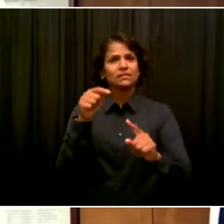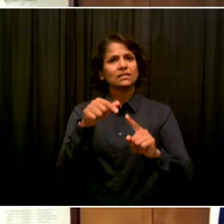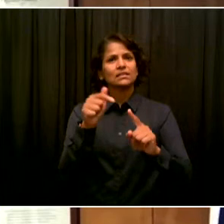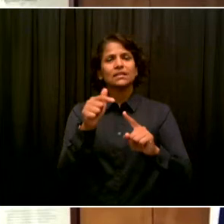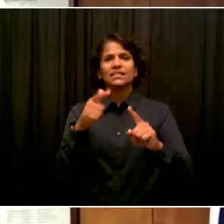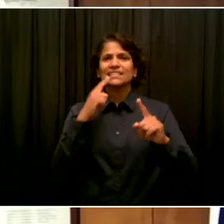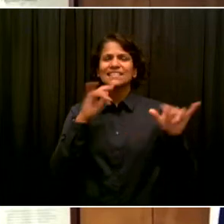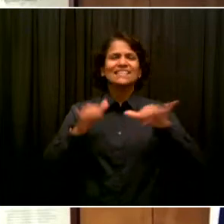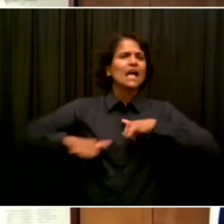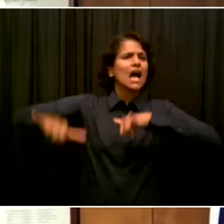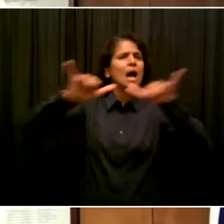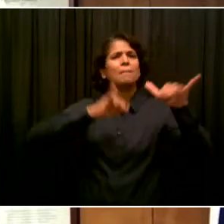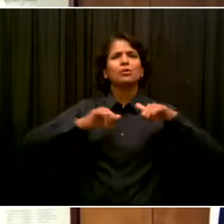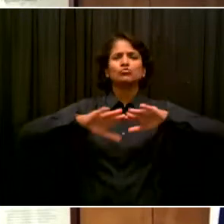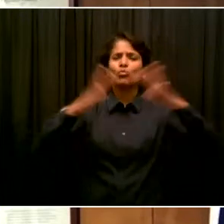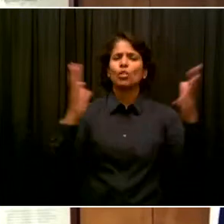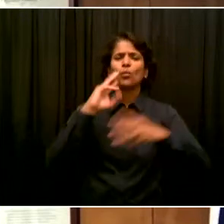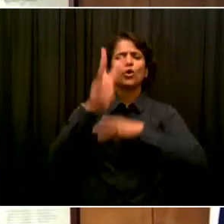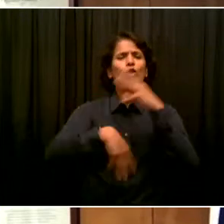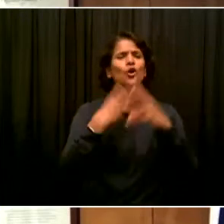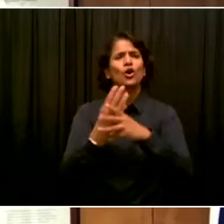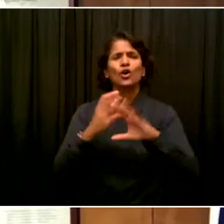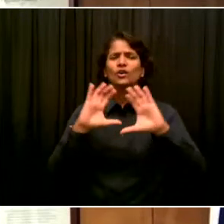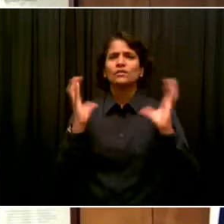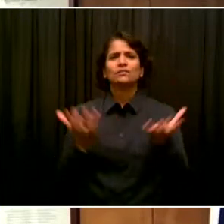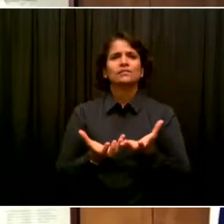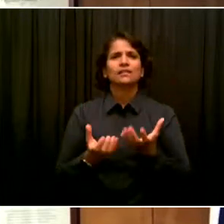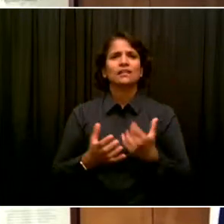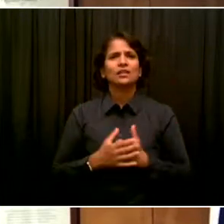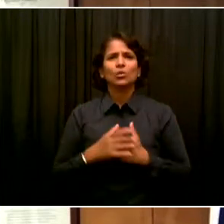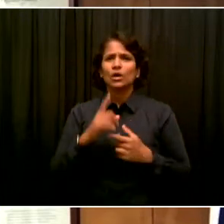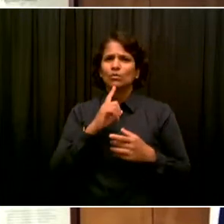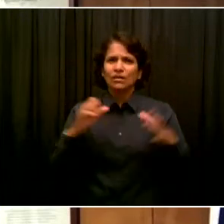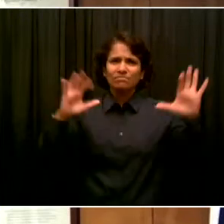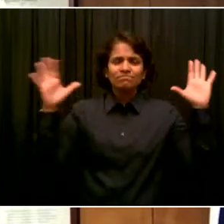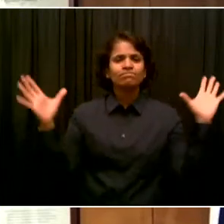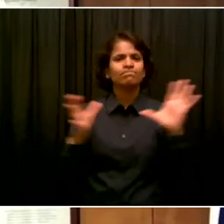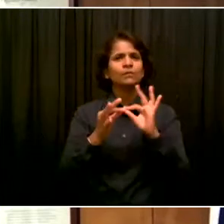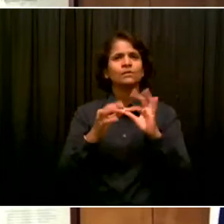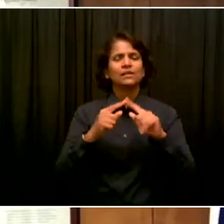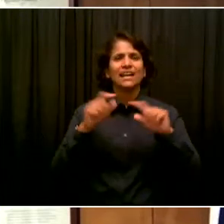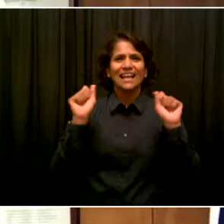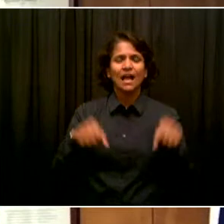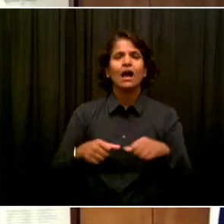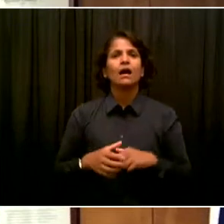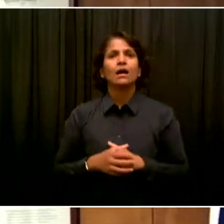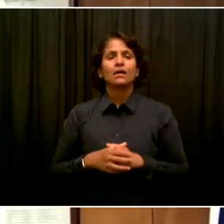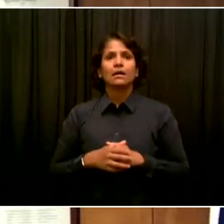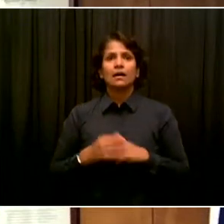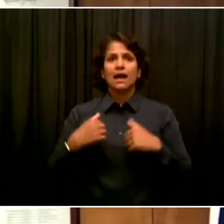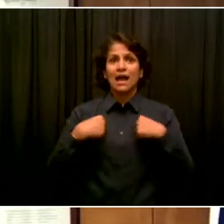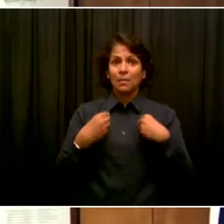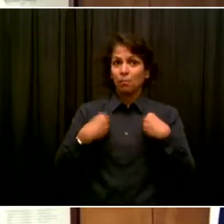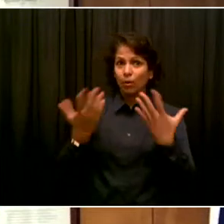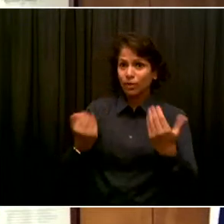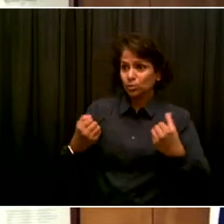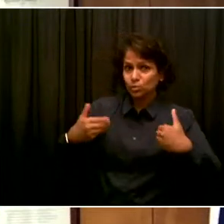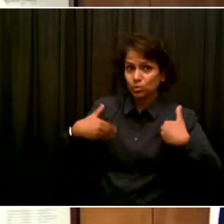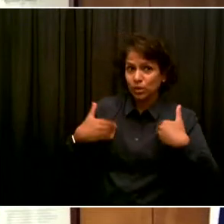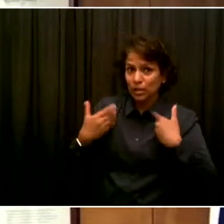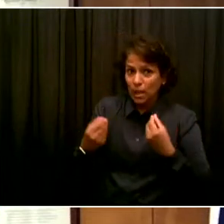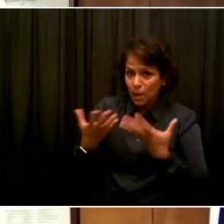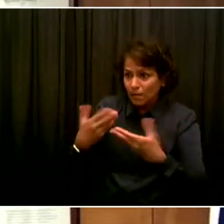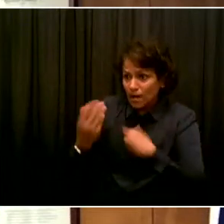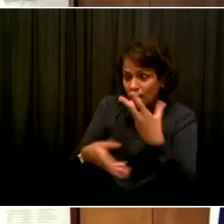Klingscales, and it bears true today. When we give our young folks an opportunity, and that's what they need. In the movie Miracle, we saw that great moments do come from